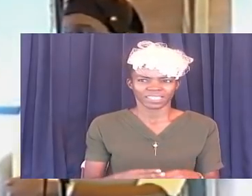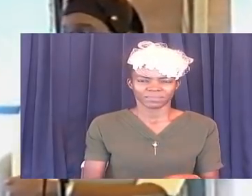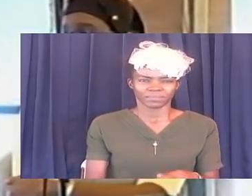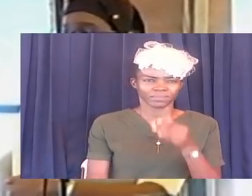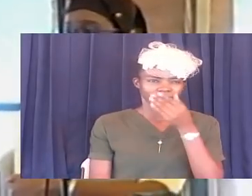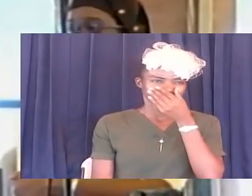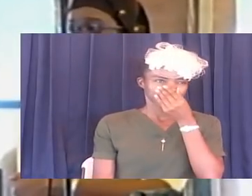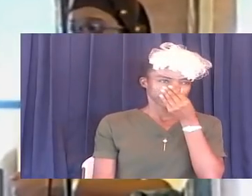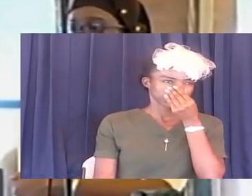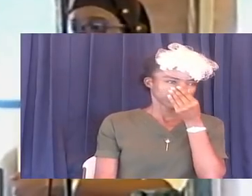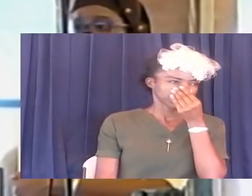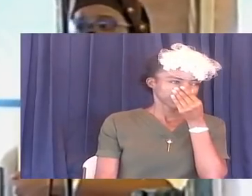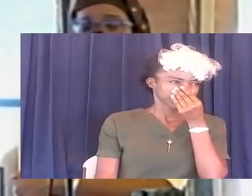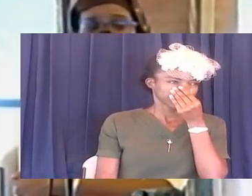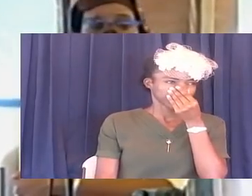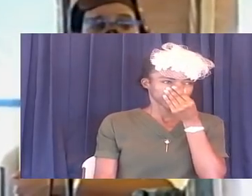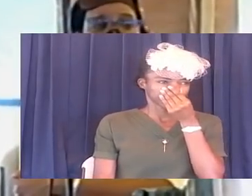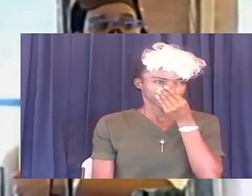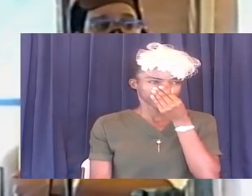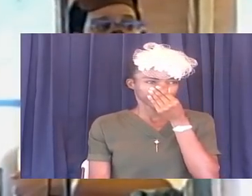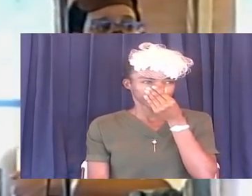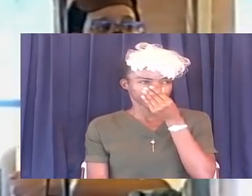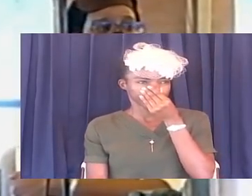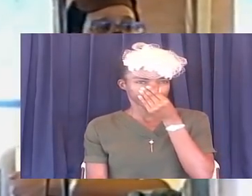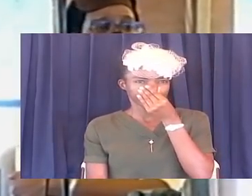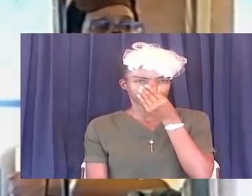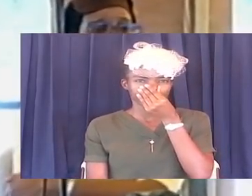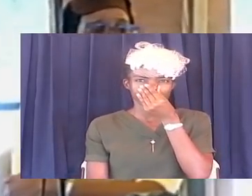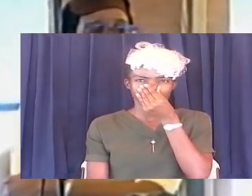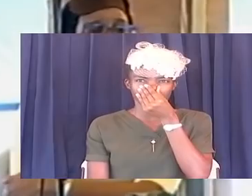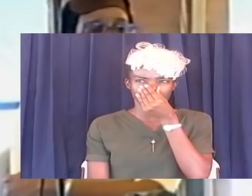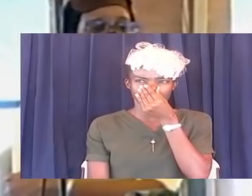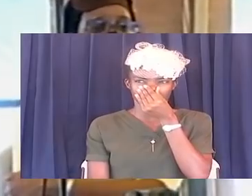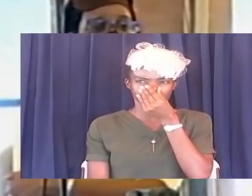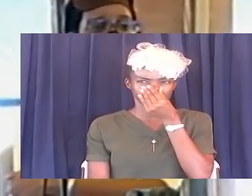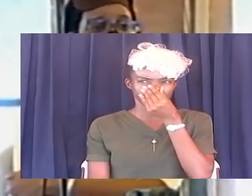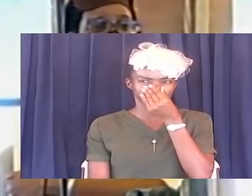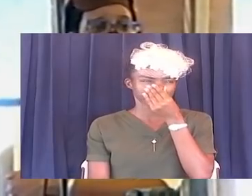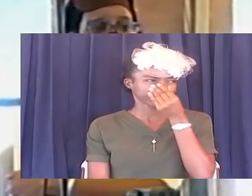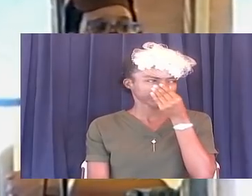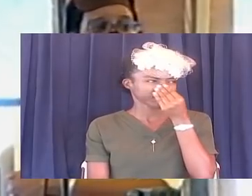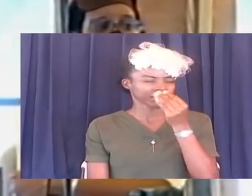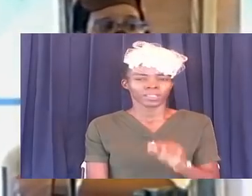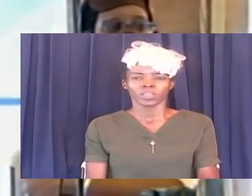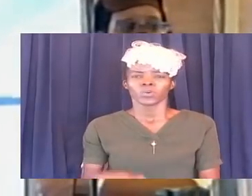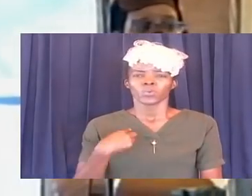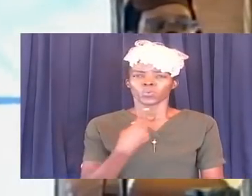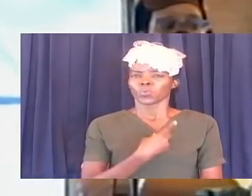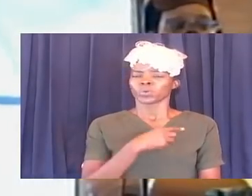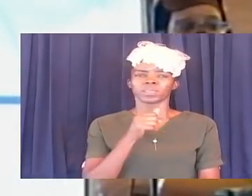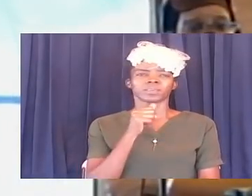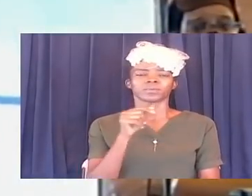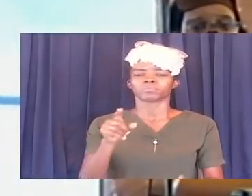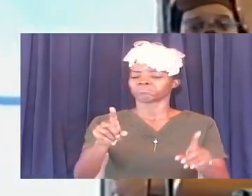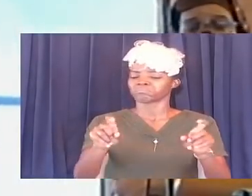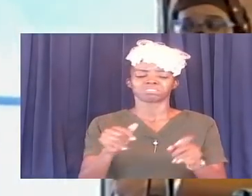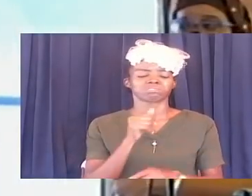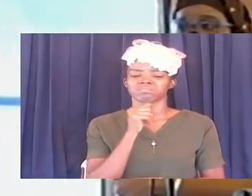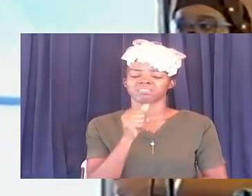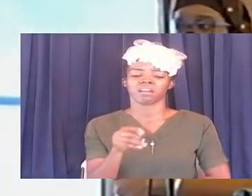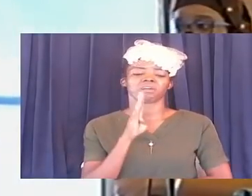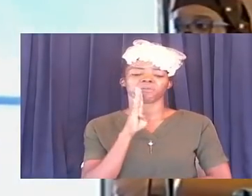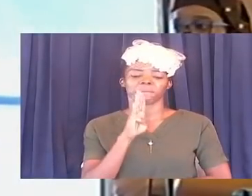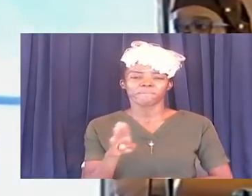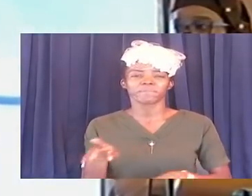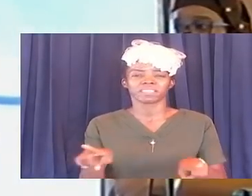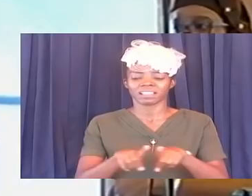Hallelujah. And this is just the way that we ought not to be. As believers, hallelujah, this is the way that we ought not